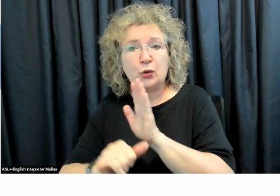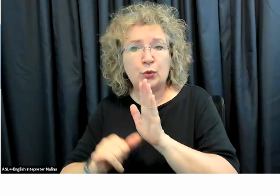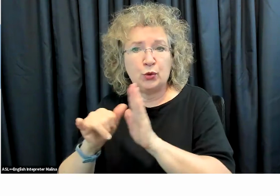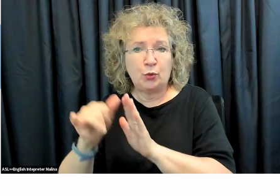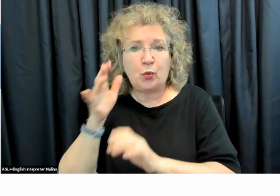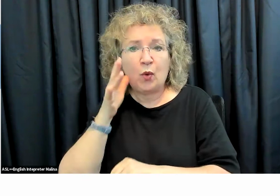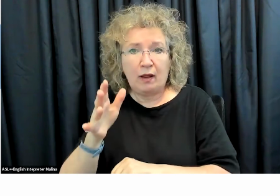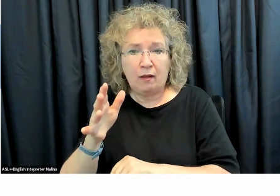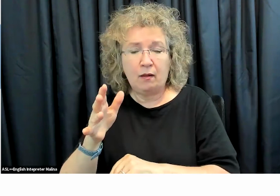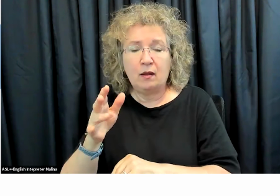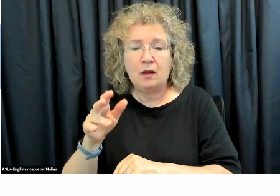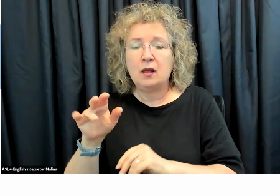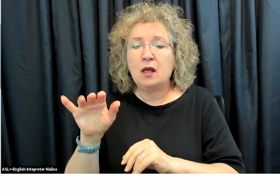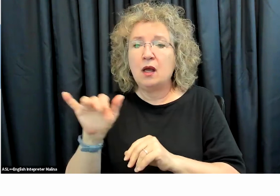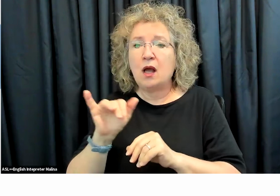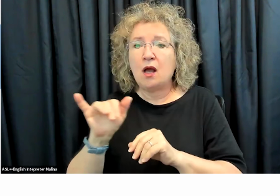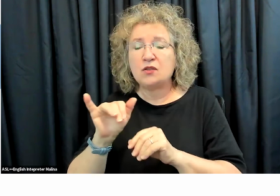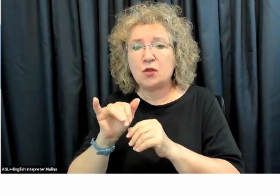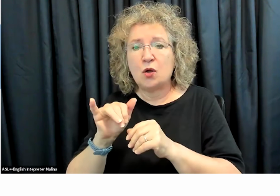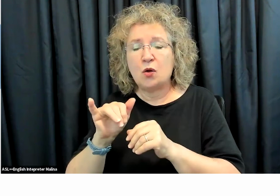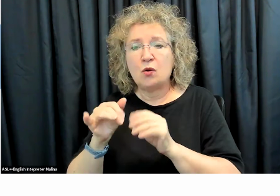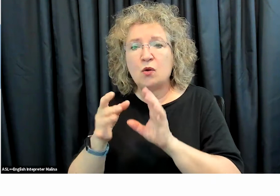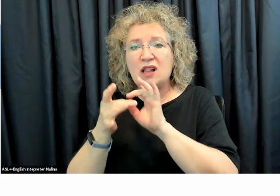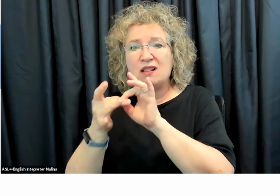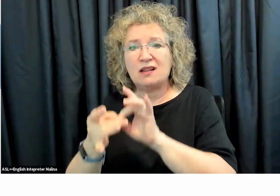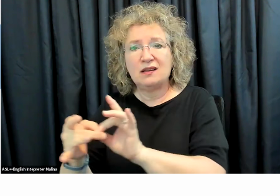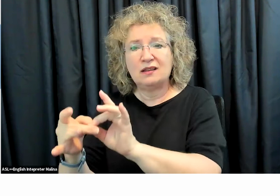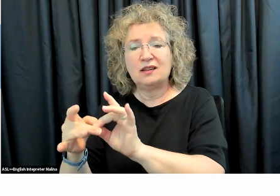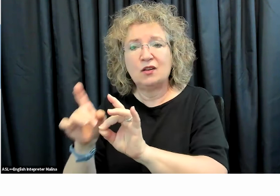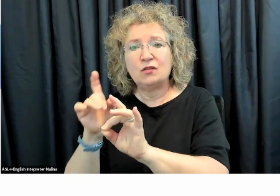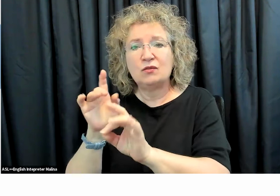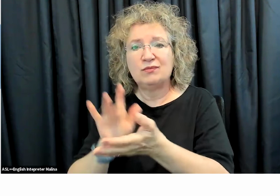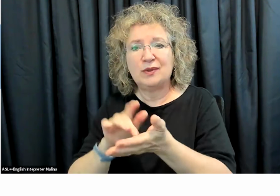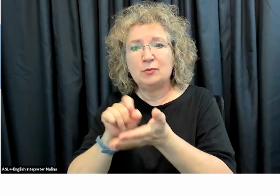to the slide decks in the different languages.